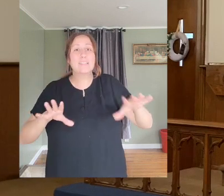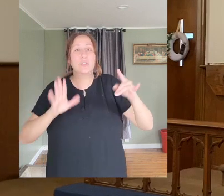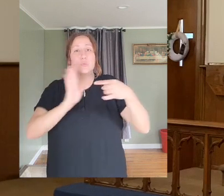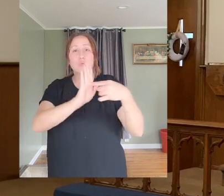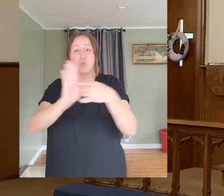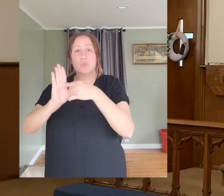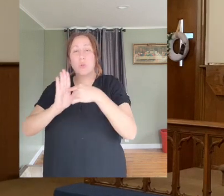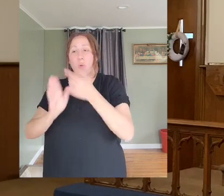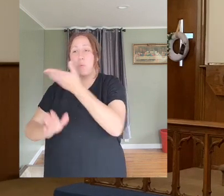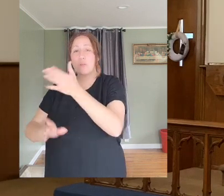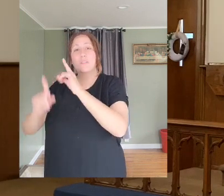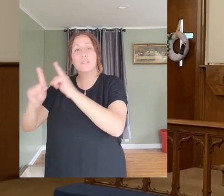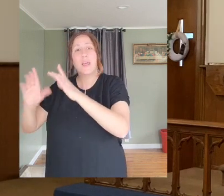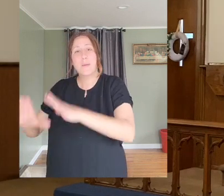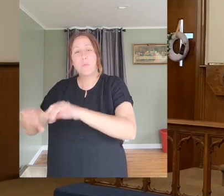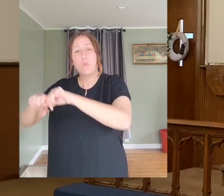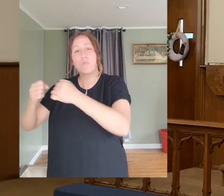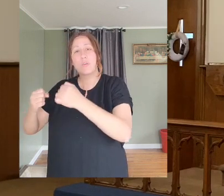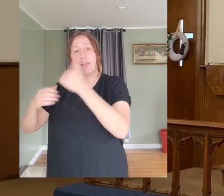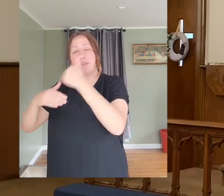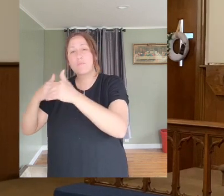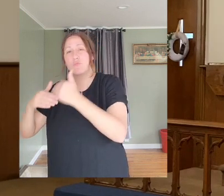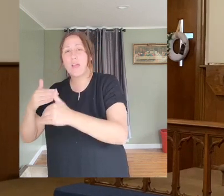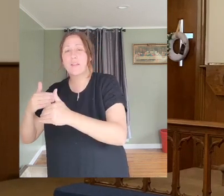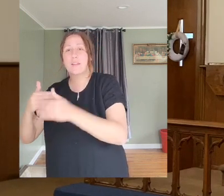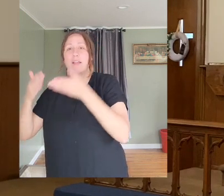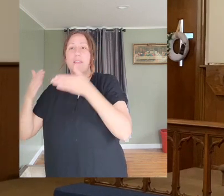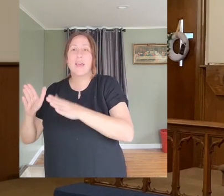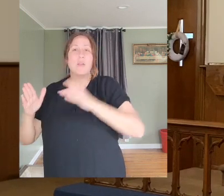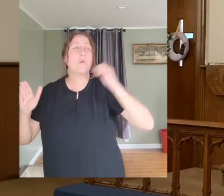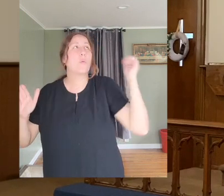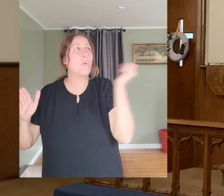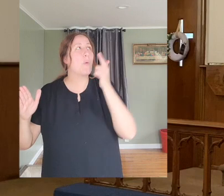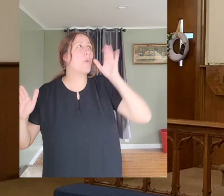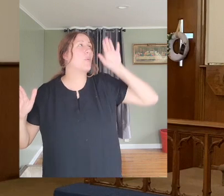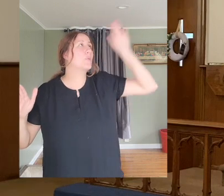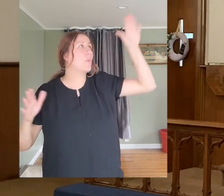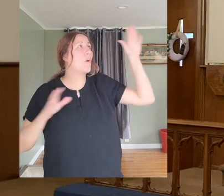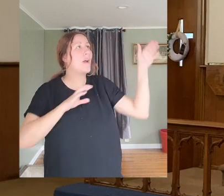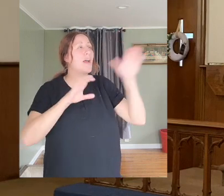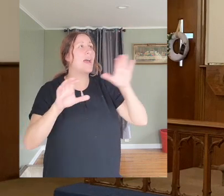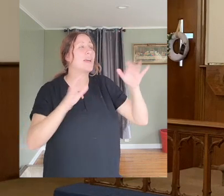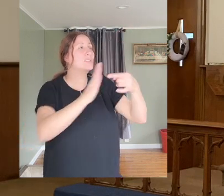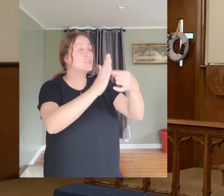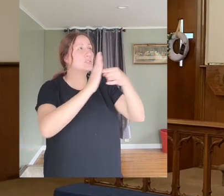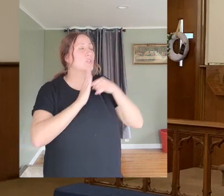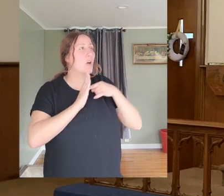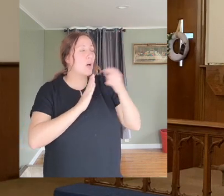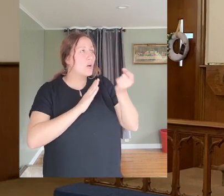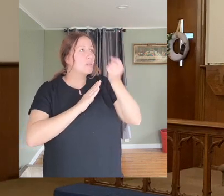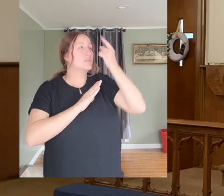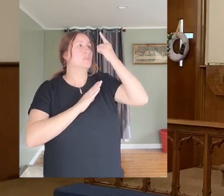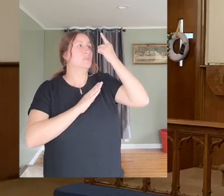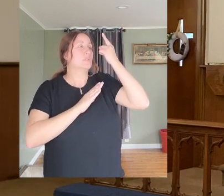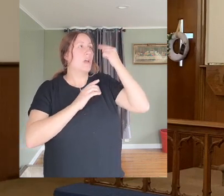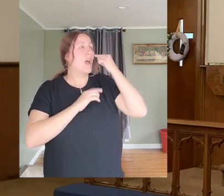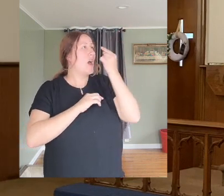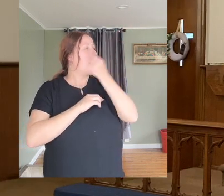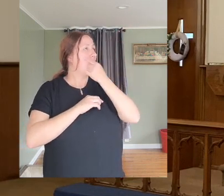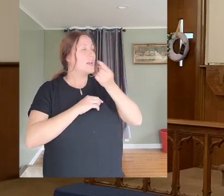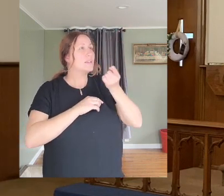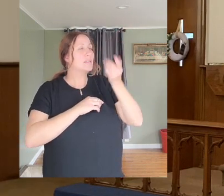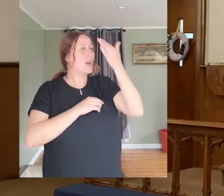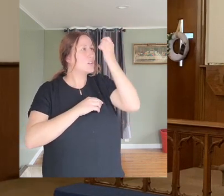in the breaking of bread, may every act of yours to us be a revelation, opening our eyes